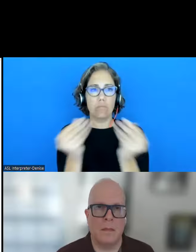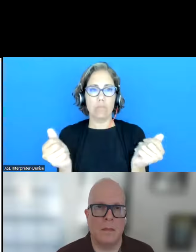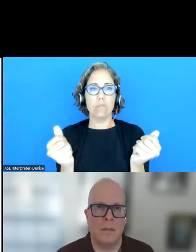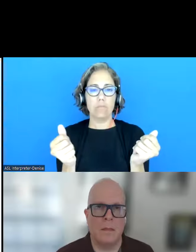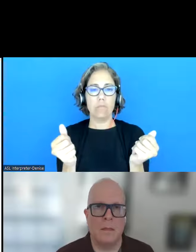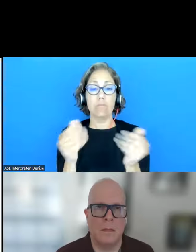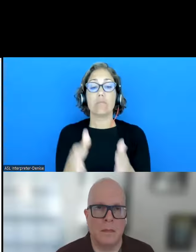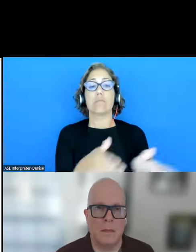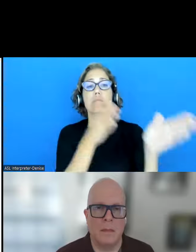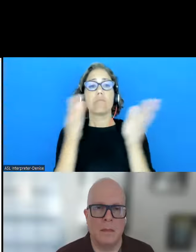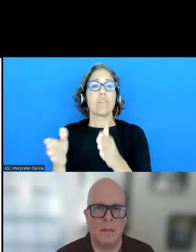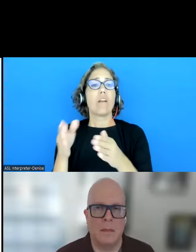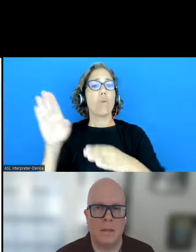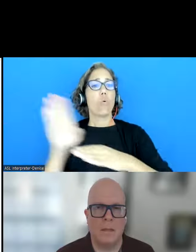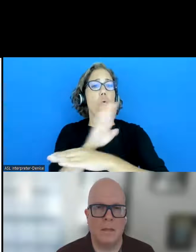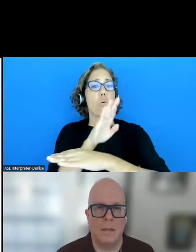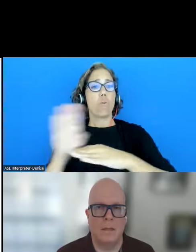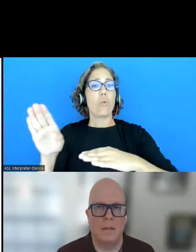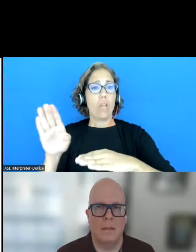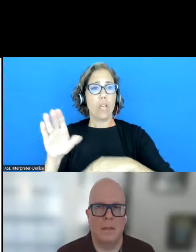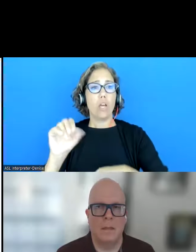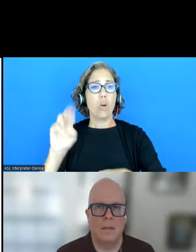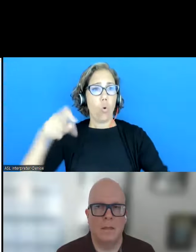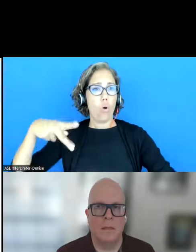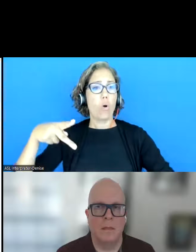corporate or mainly content side,